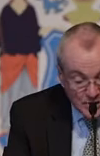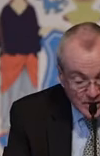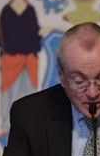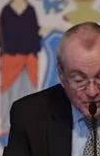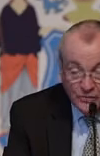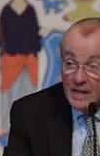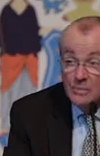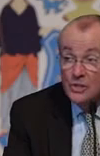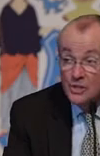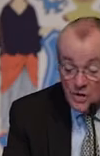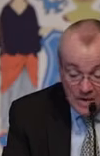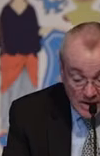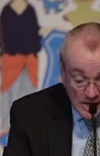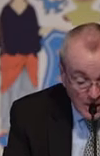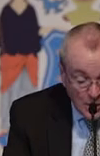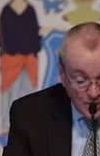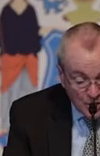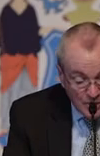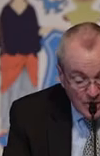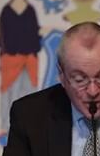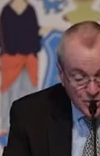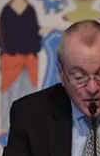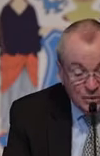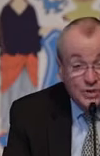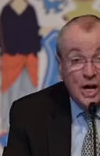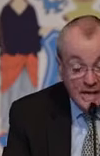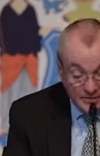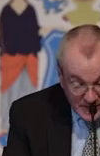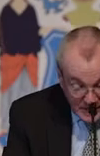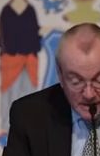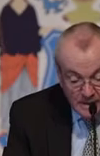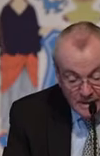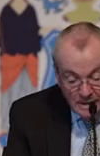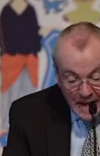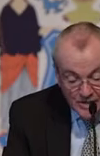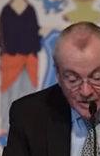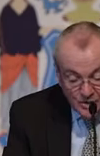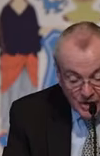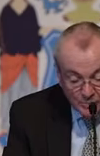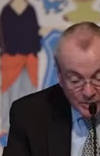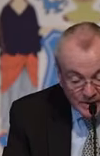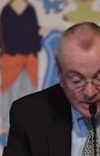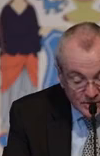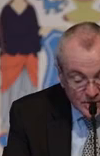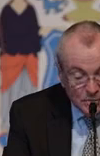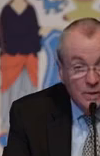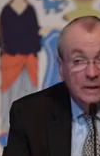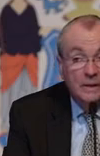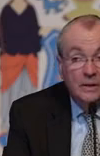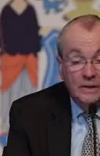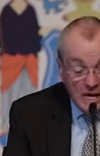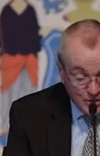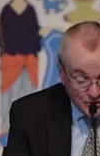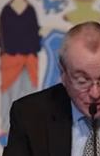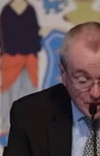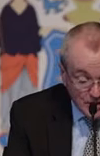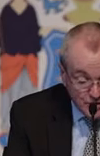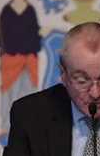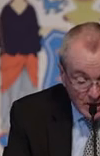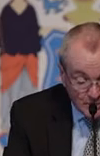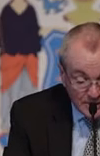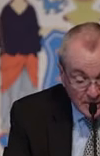of Engineers. They have been extraordinary. U.S. Army Major General John F. King, Adjutant General Brigadier General in our National